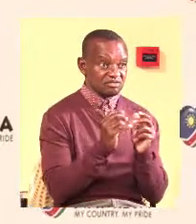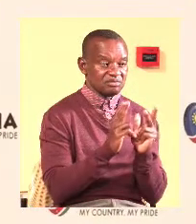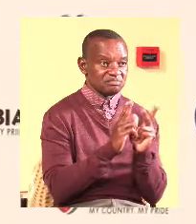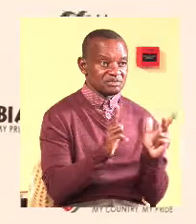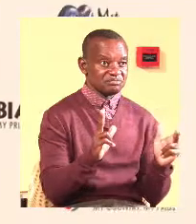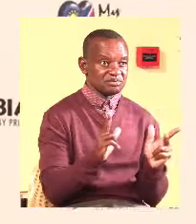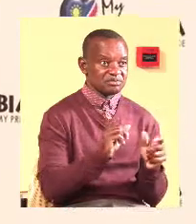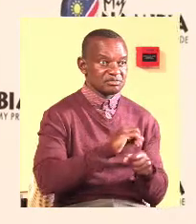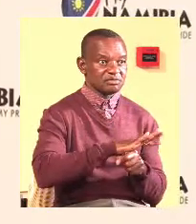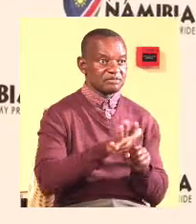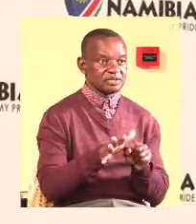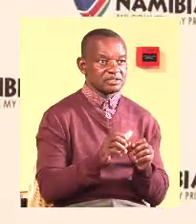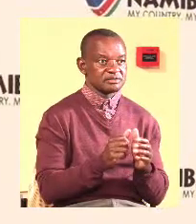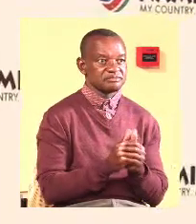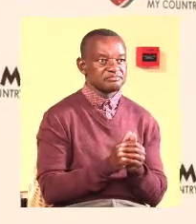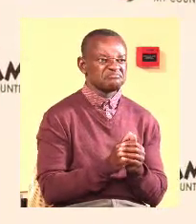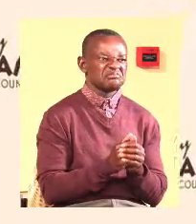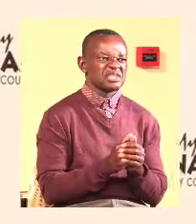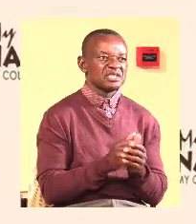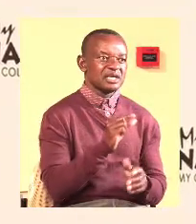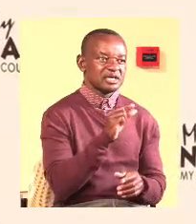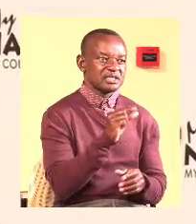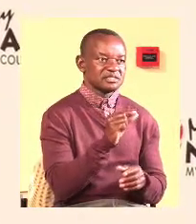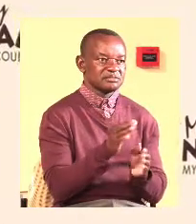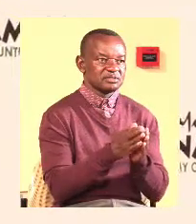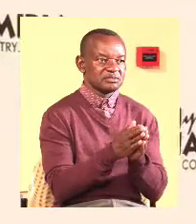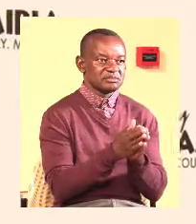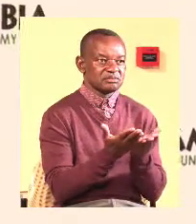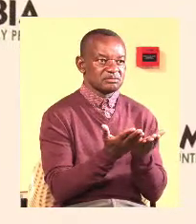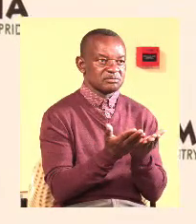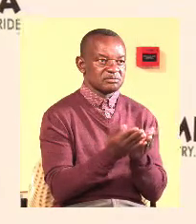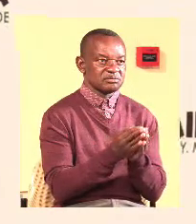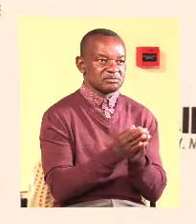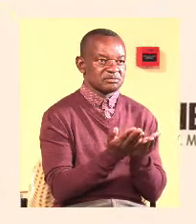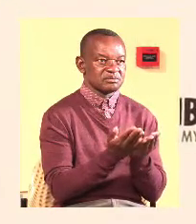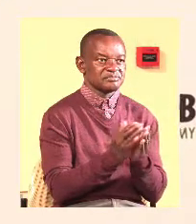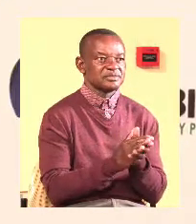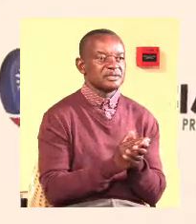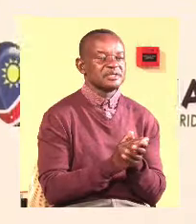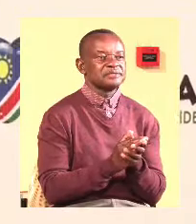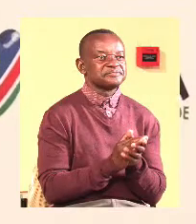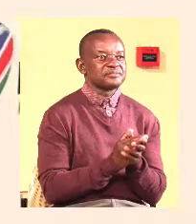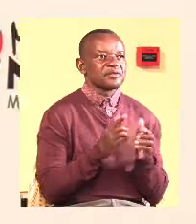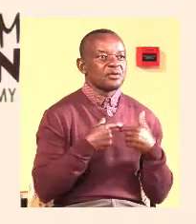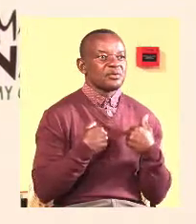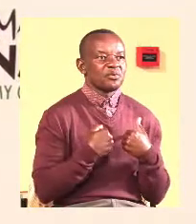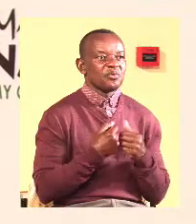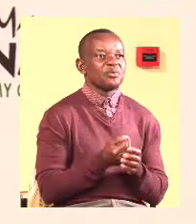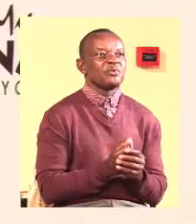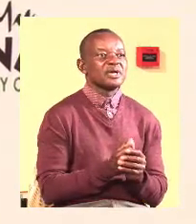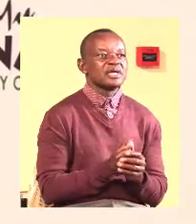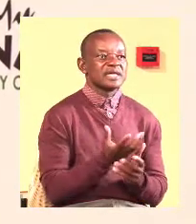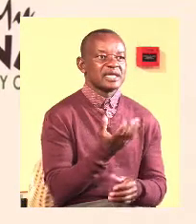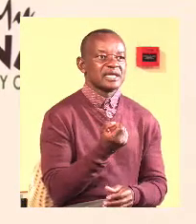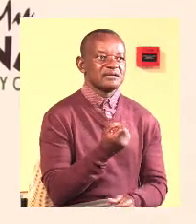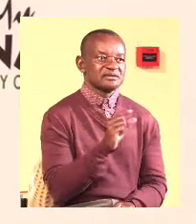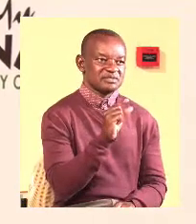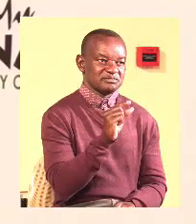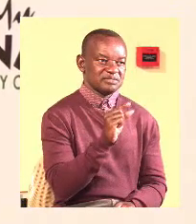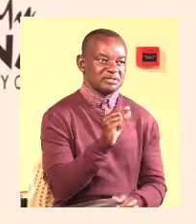pamphlets, of course, we do have very few, and they are distributed as they become